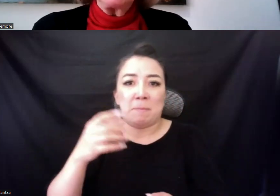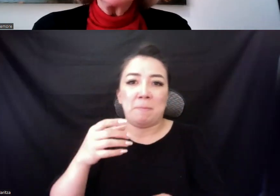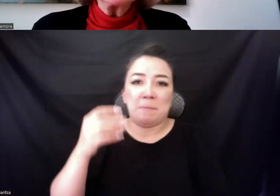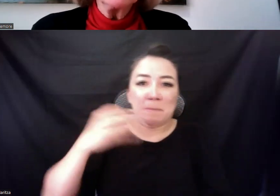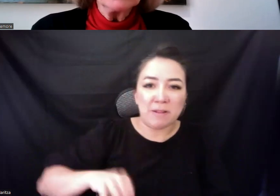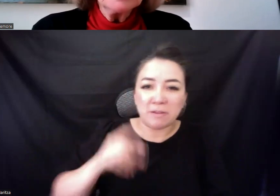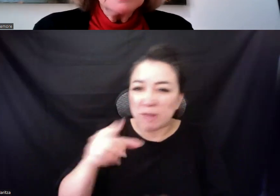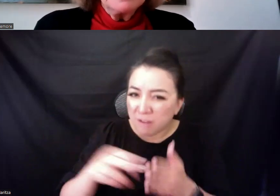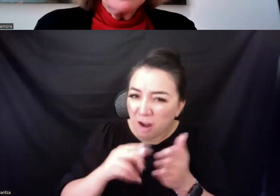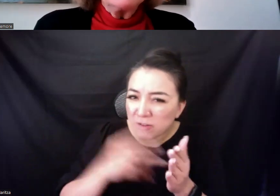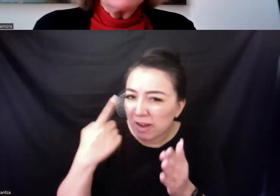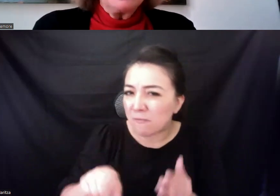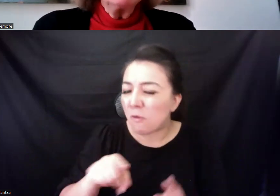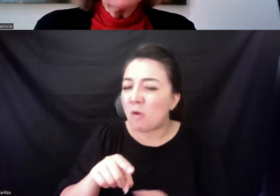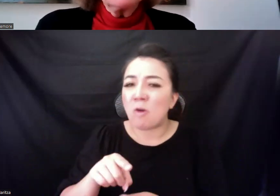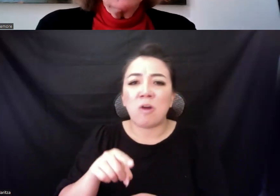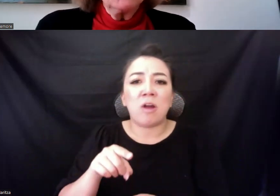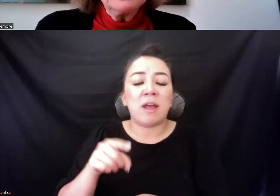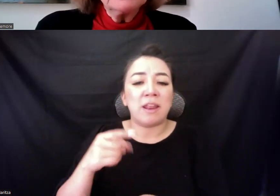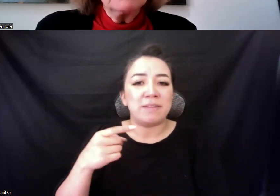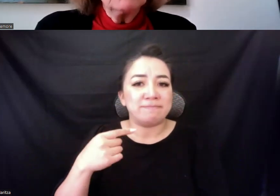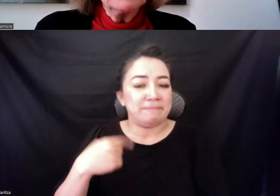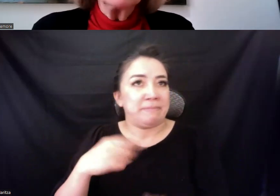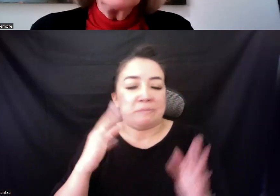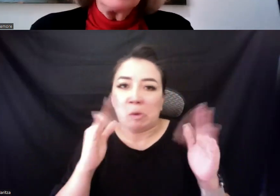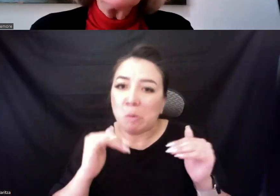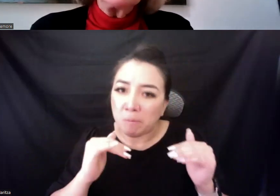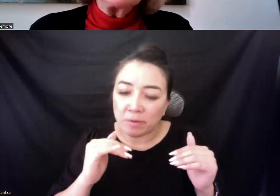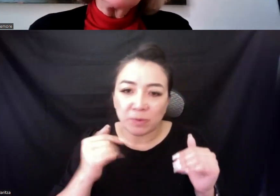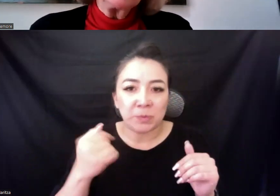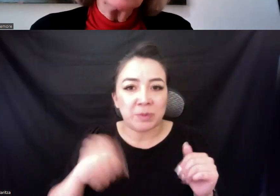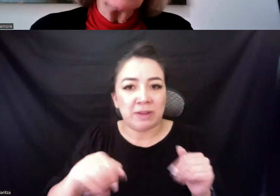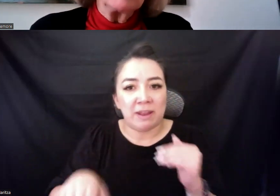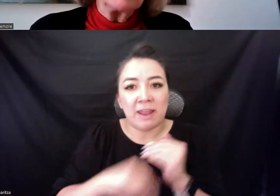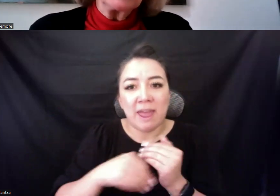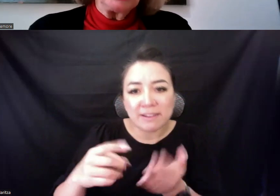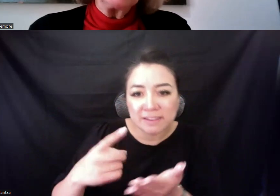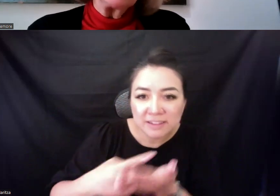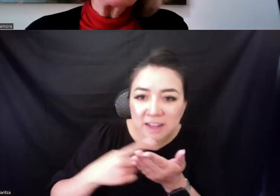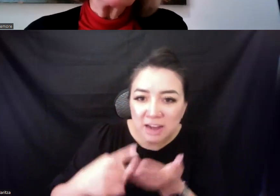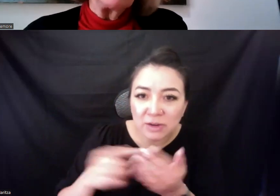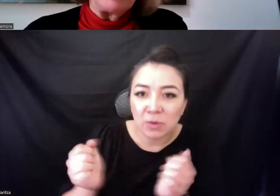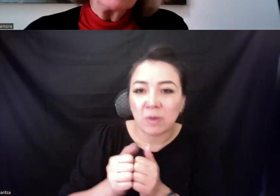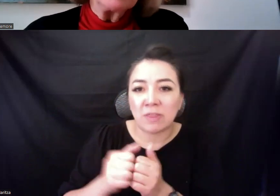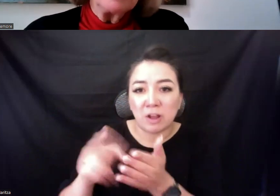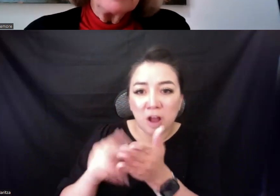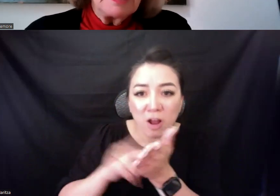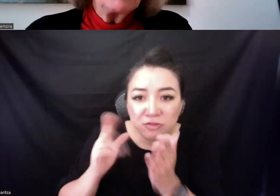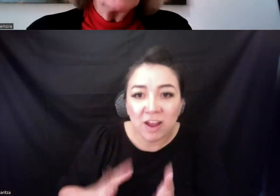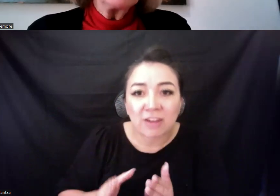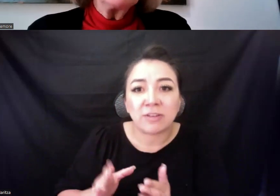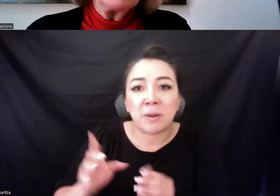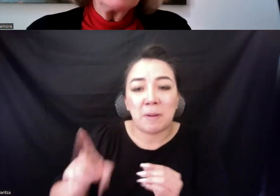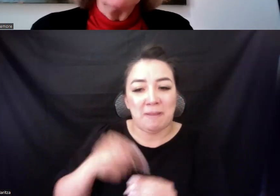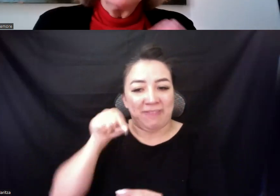have a contractor for. And I'm just hoping that we could add a discussion with the contractor about